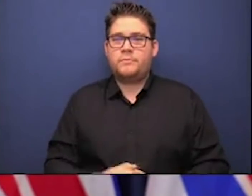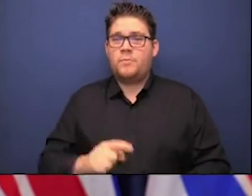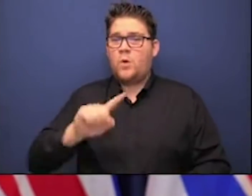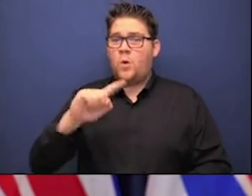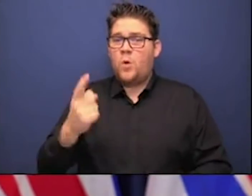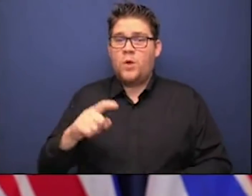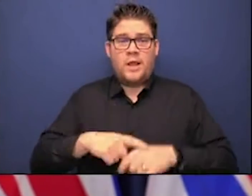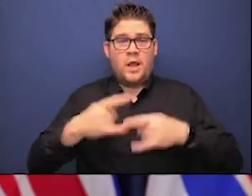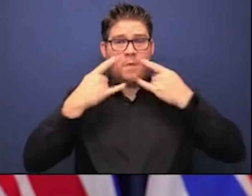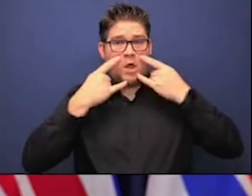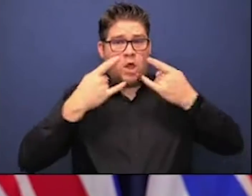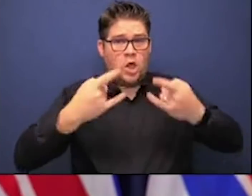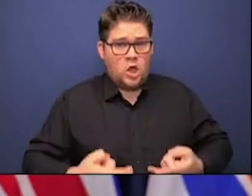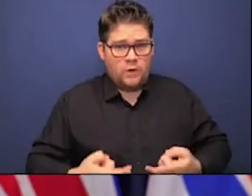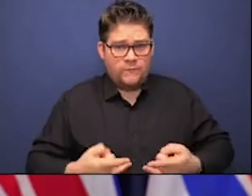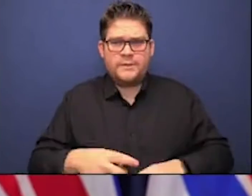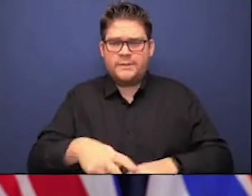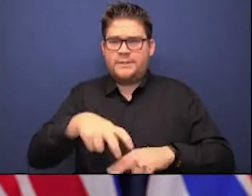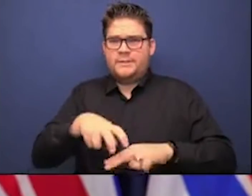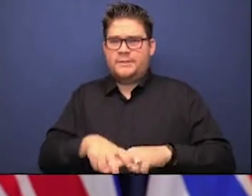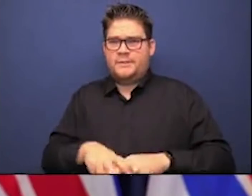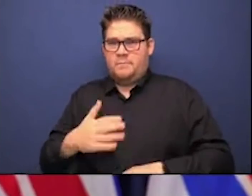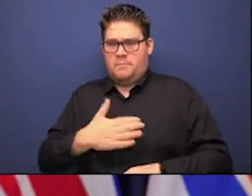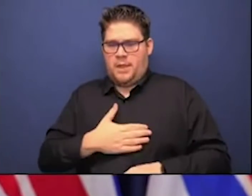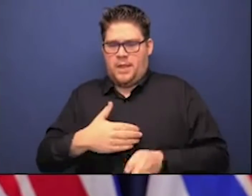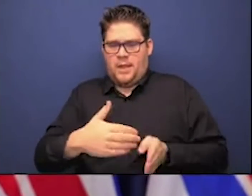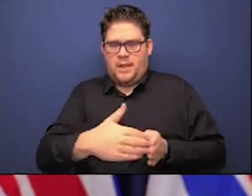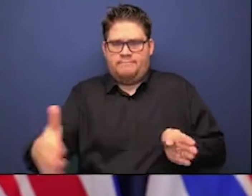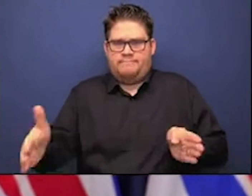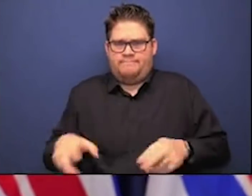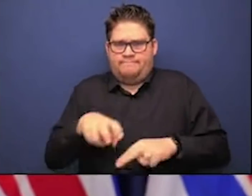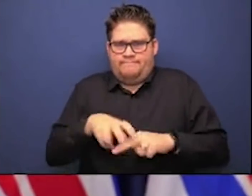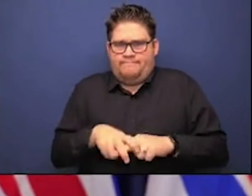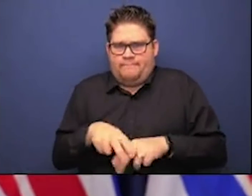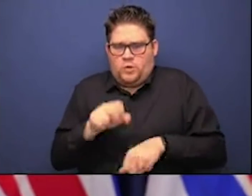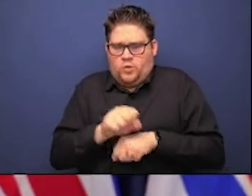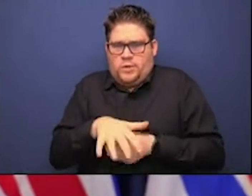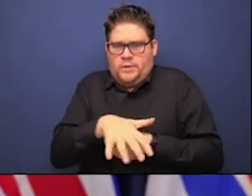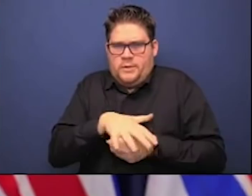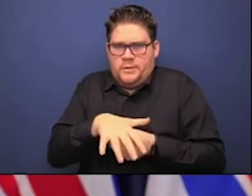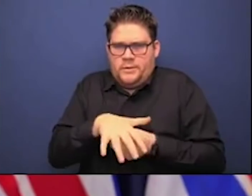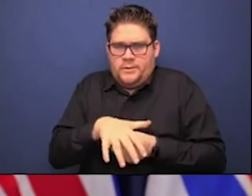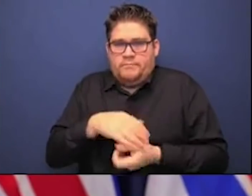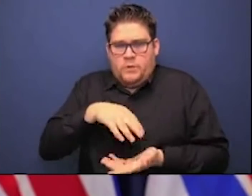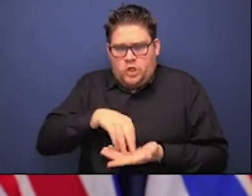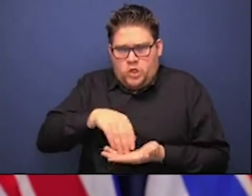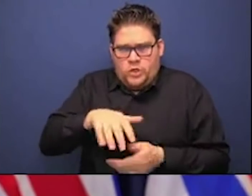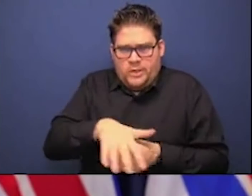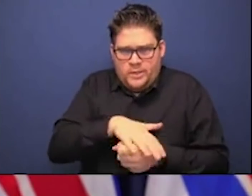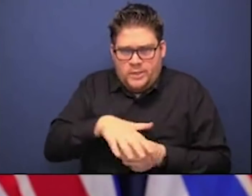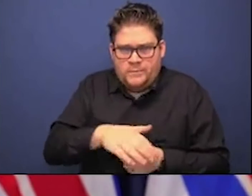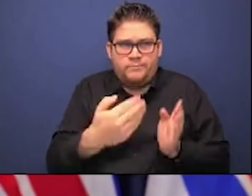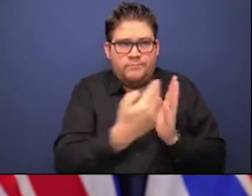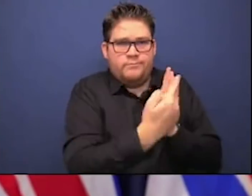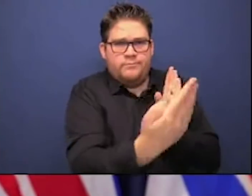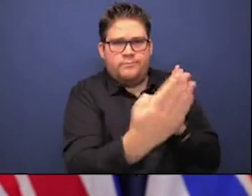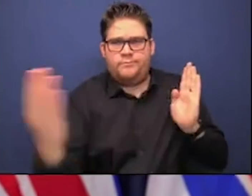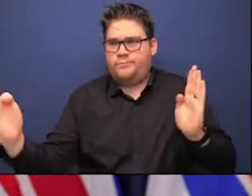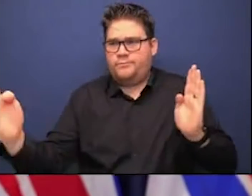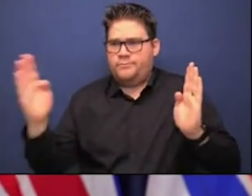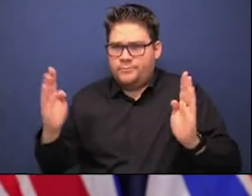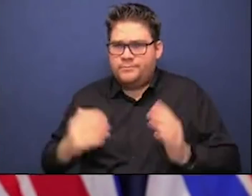a classroom, where there is a barrier in place, or where they are eating, when they are eating or drinking.